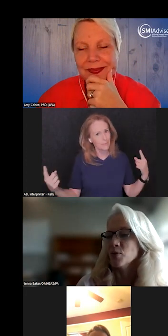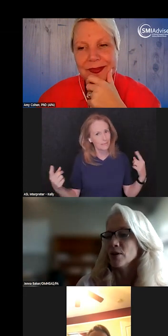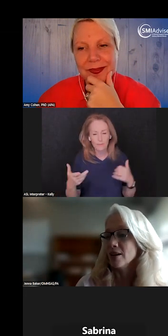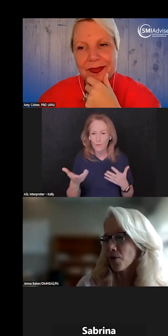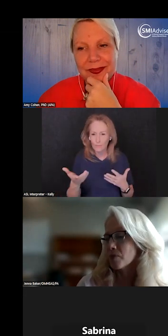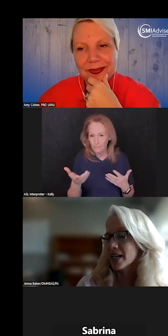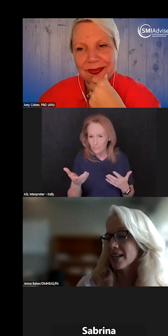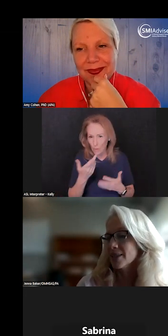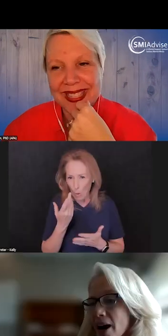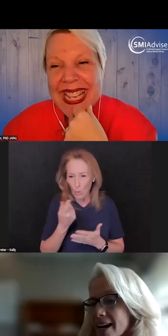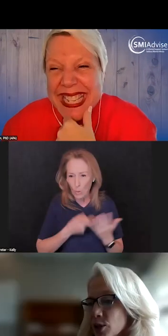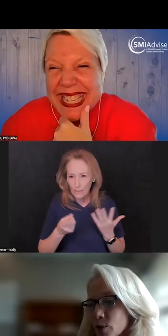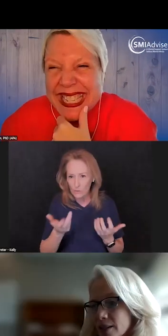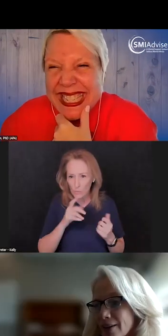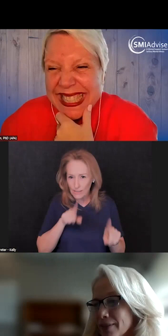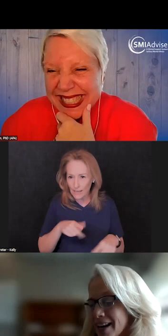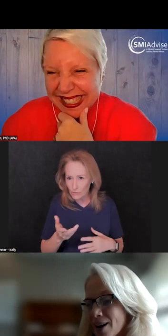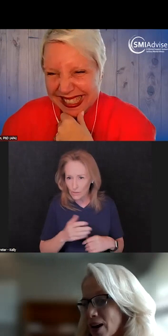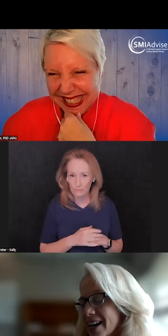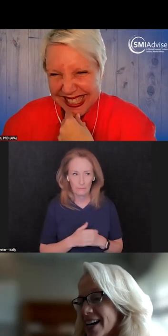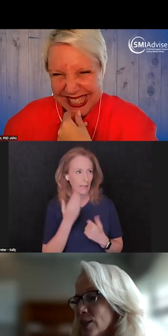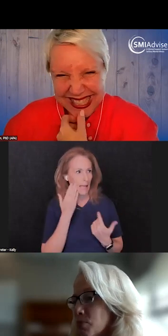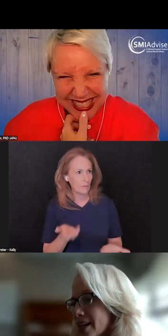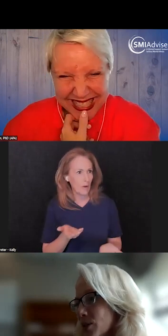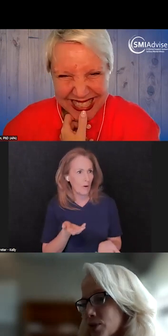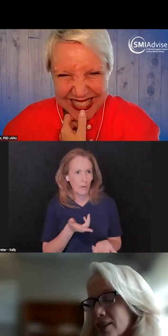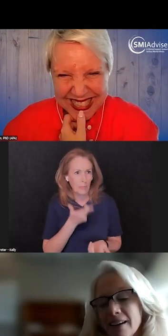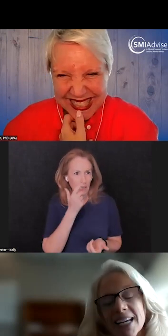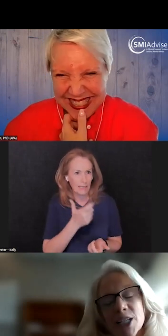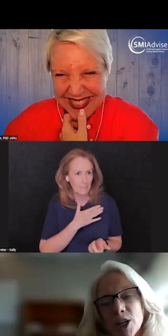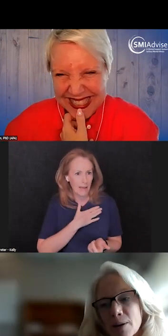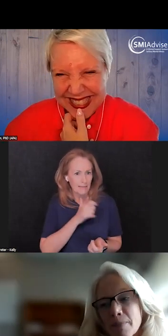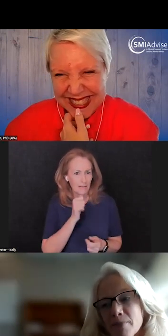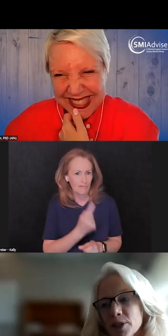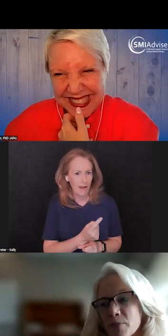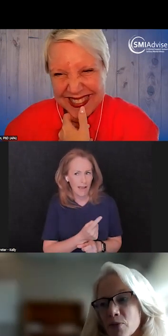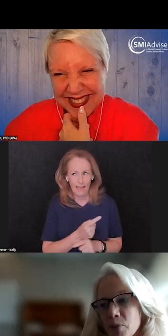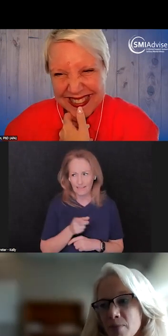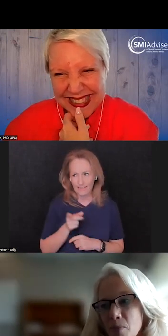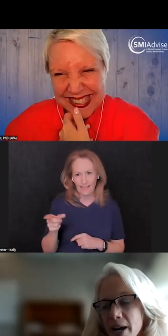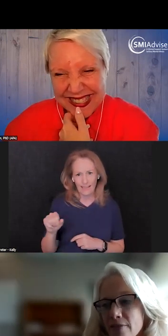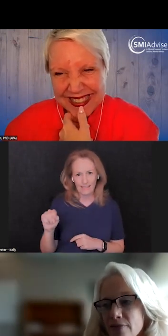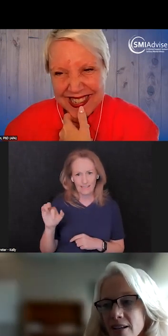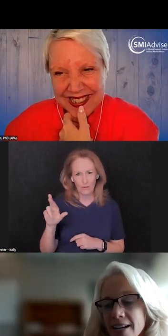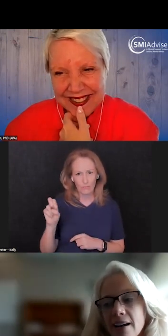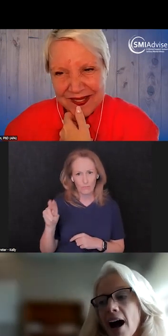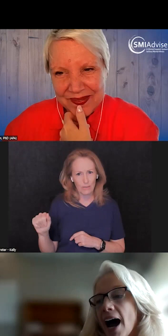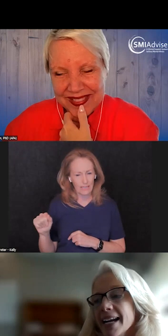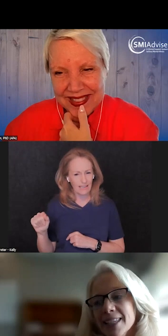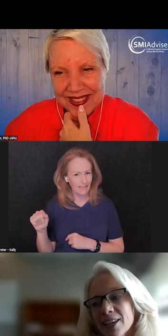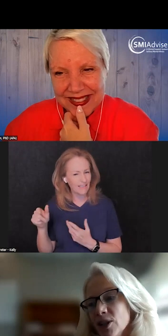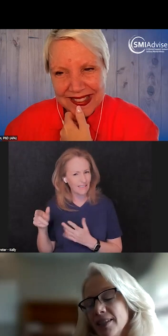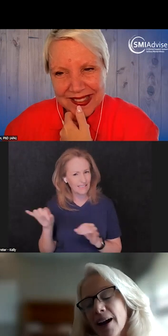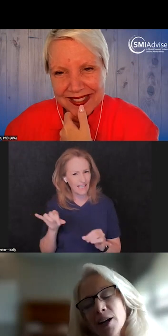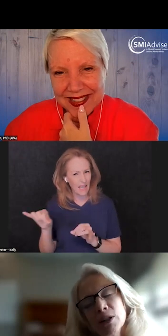I don't know, because my answer was definitely not right. And Sabrina's was shared by the most number of people, but I feel like, I